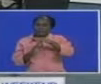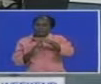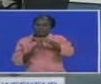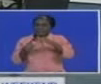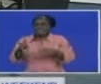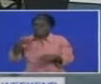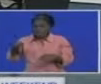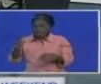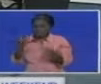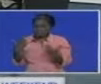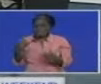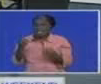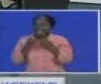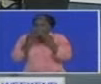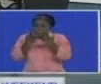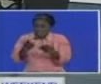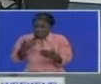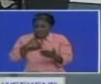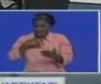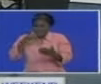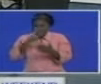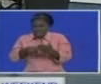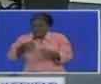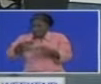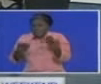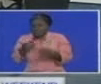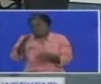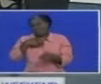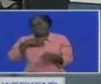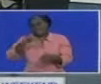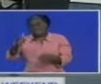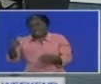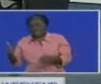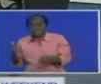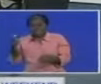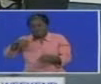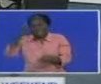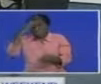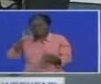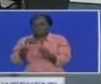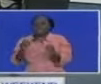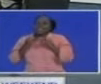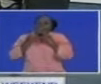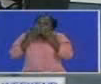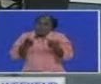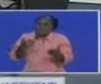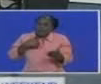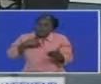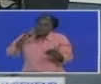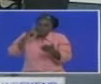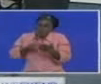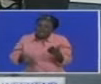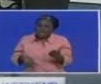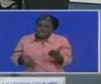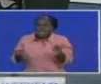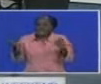thing. The information we have, unless he has some information that we don't. So I have the information we have is that a